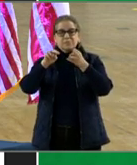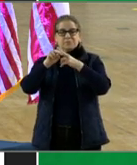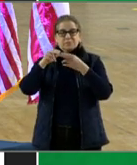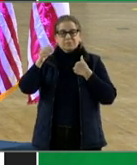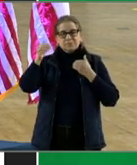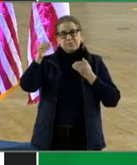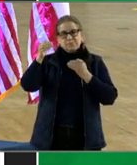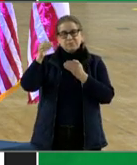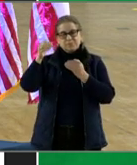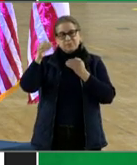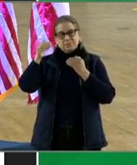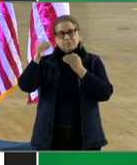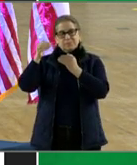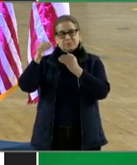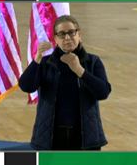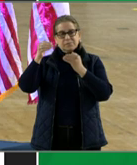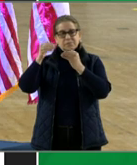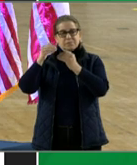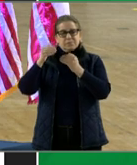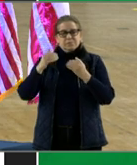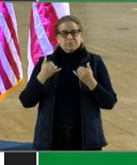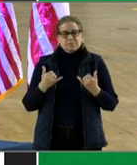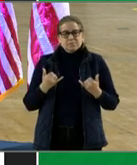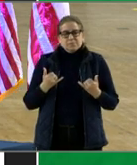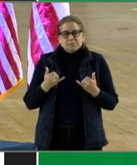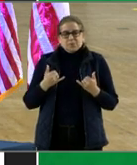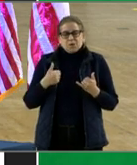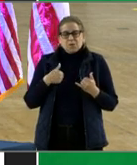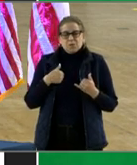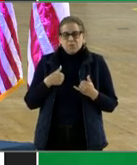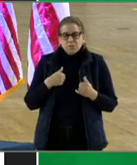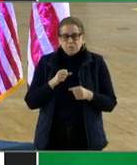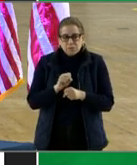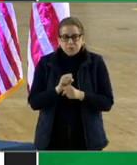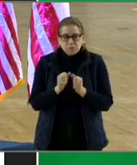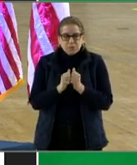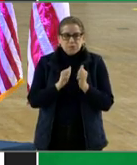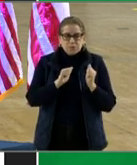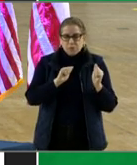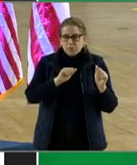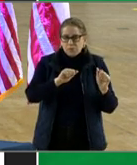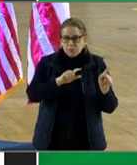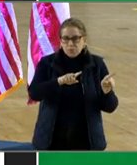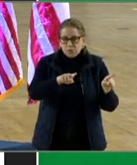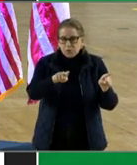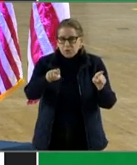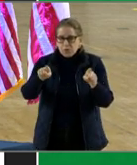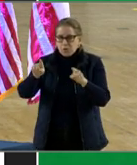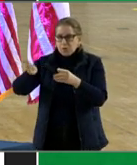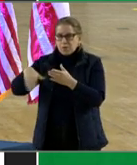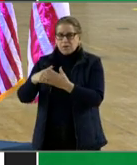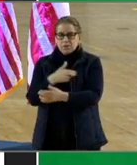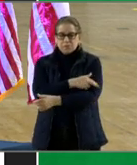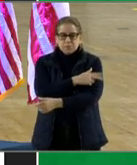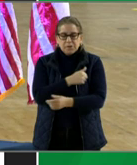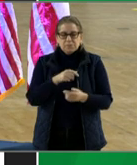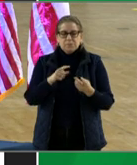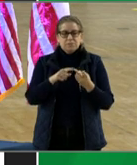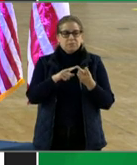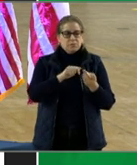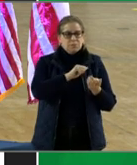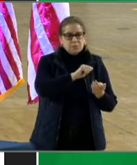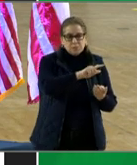The strategy is for us to be able to work with all of our healthcare partners in the District of Columbia to help them leverage